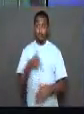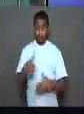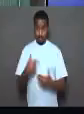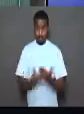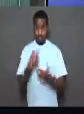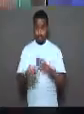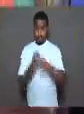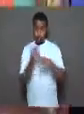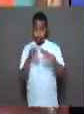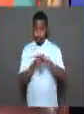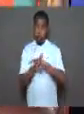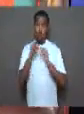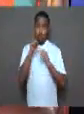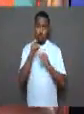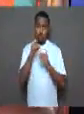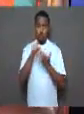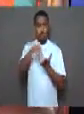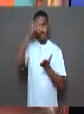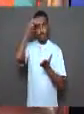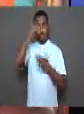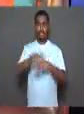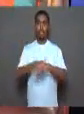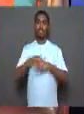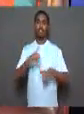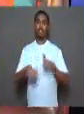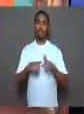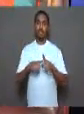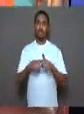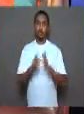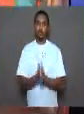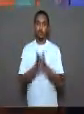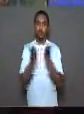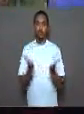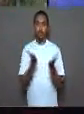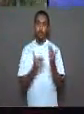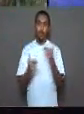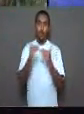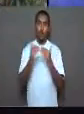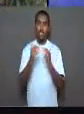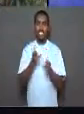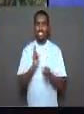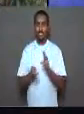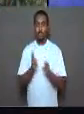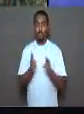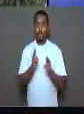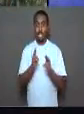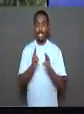Throughout the year, you will learn the English language through text on